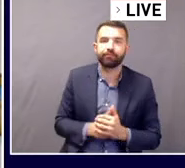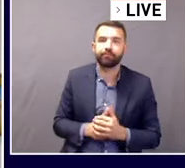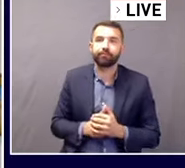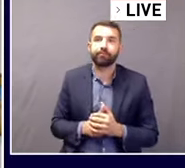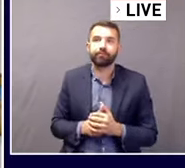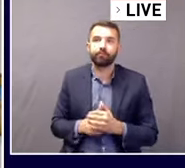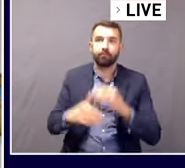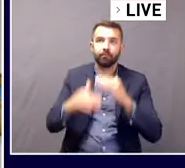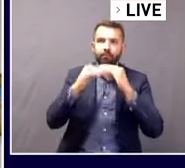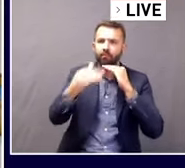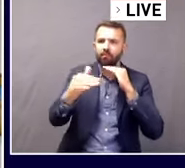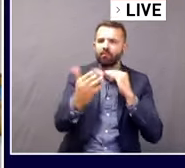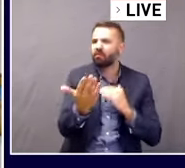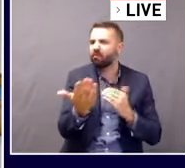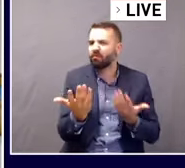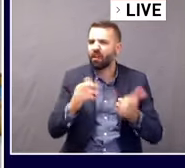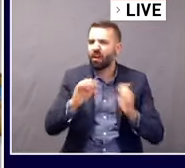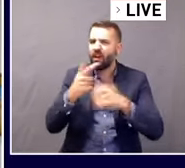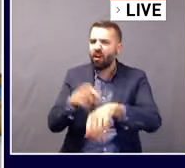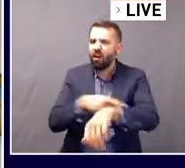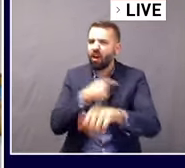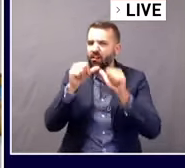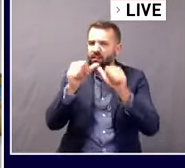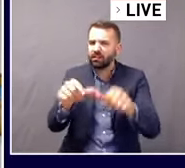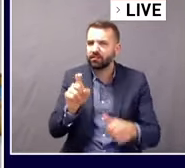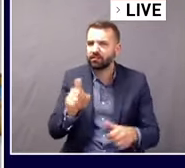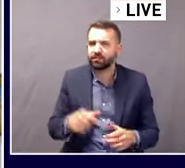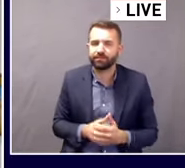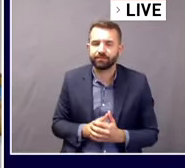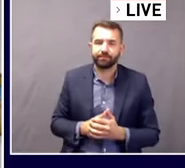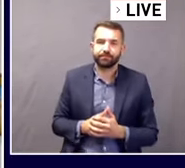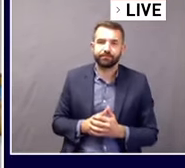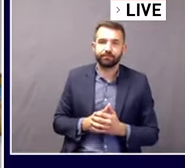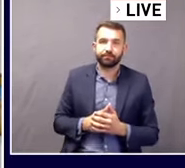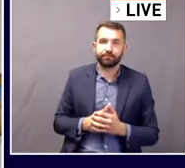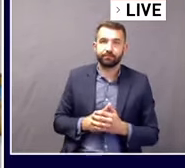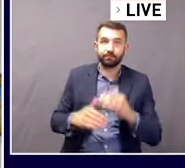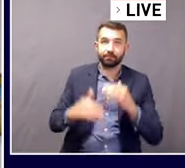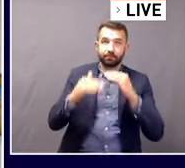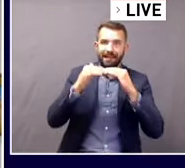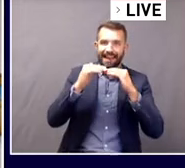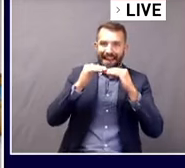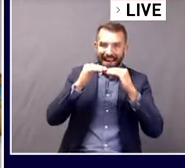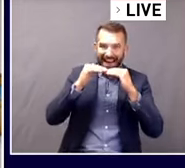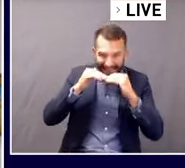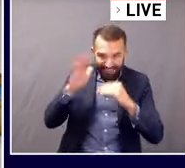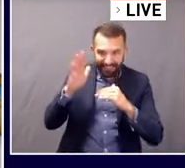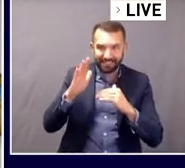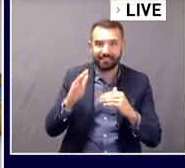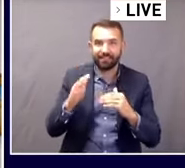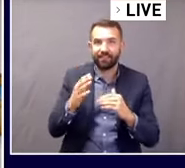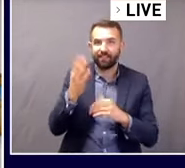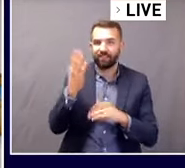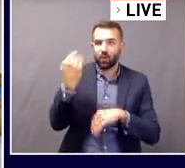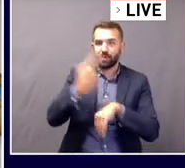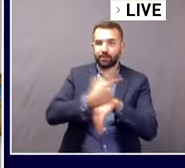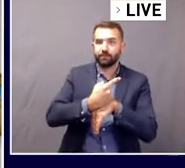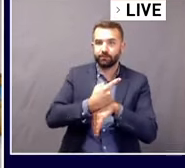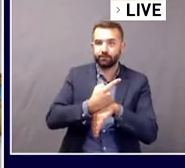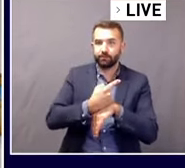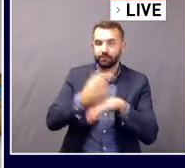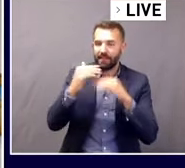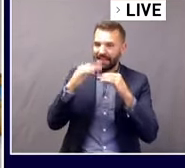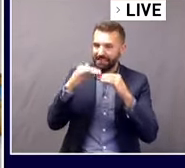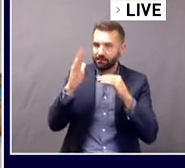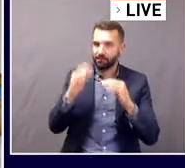be? At least one incubation period of the virus, which is to say approximately 14 days. Now, there's not a magic